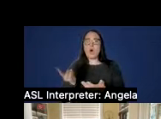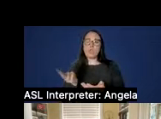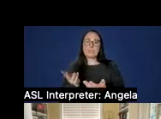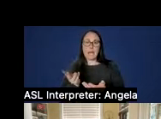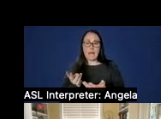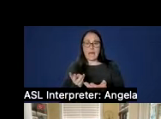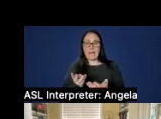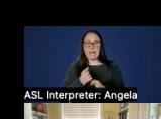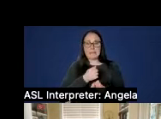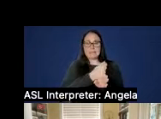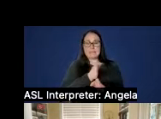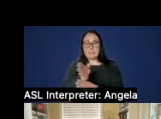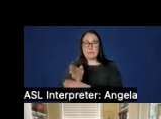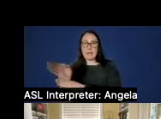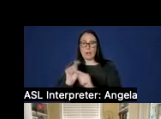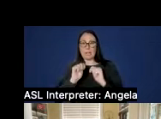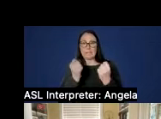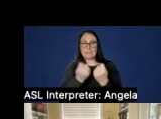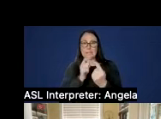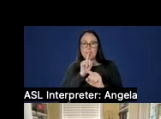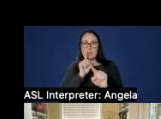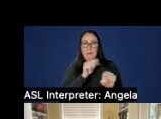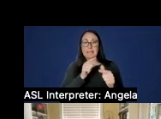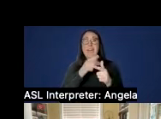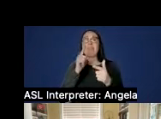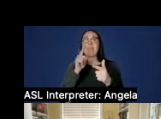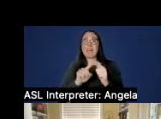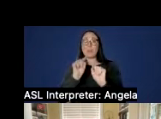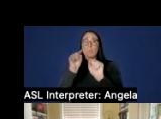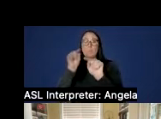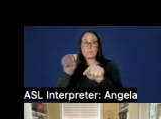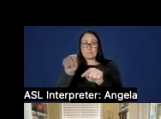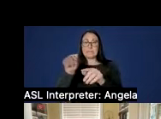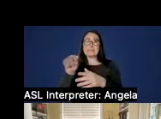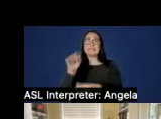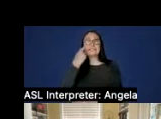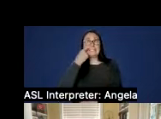moved to a prosecutor's office where I was up until the spring of last year.